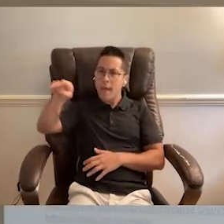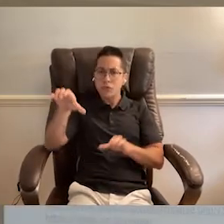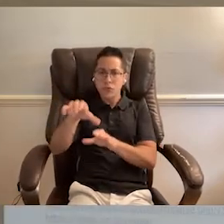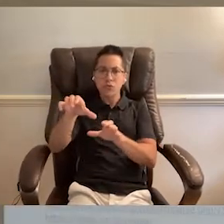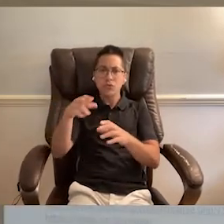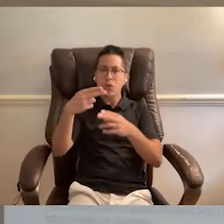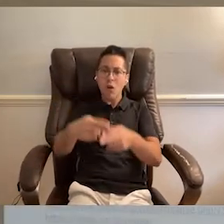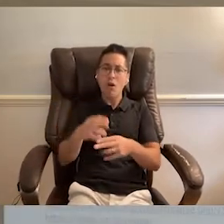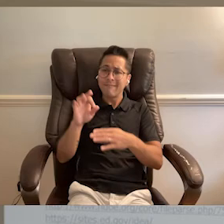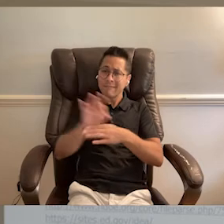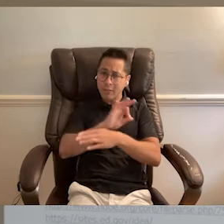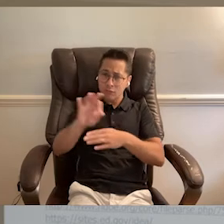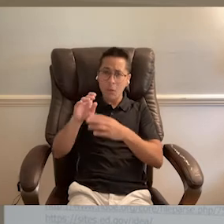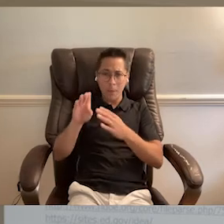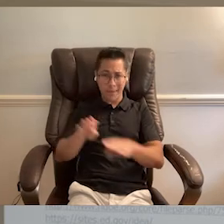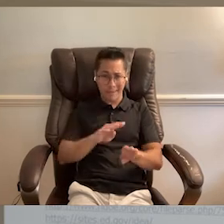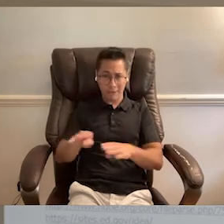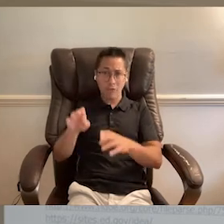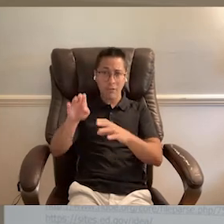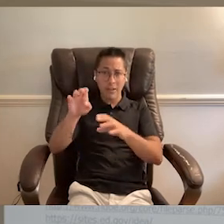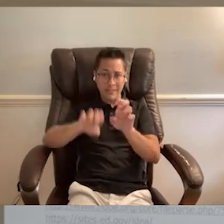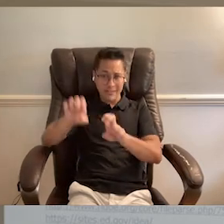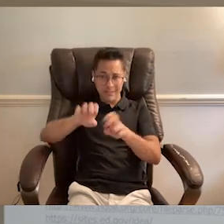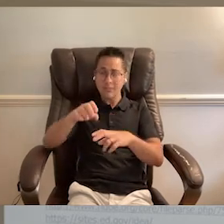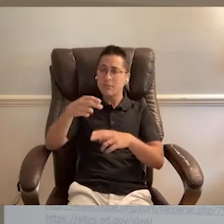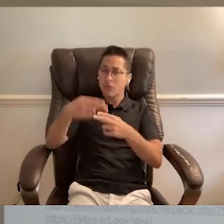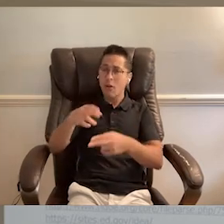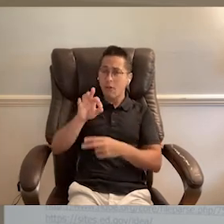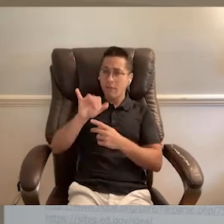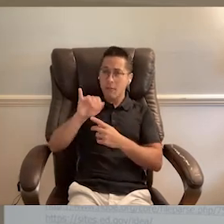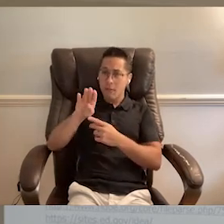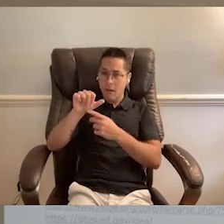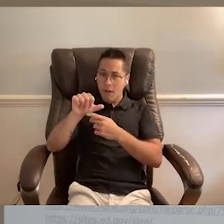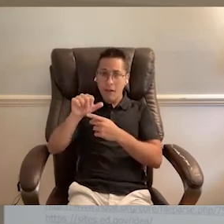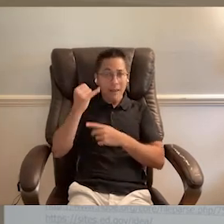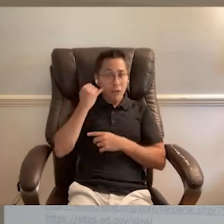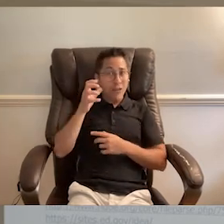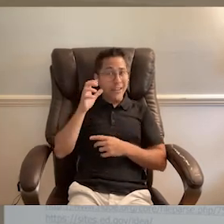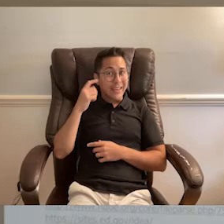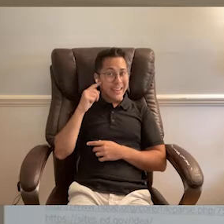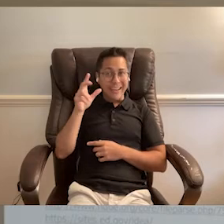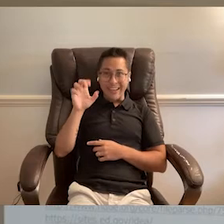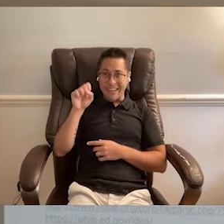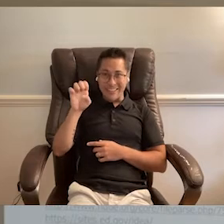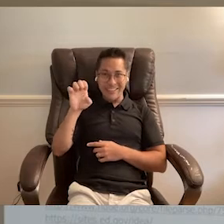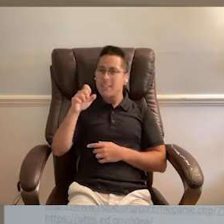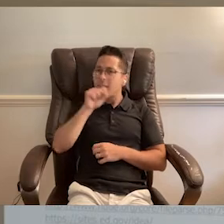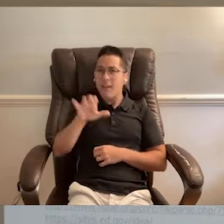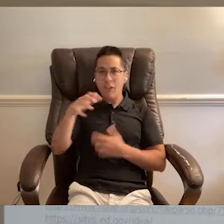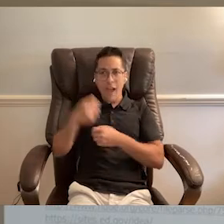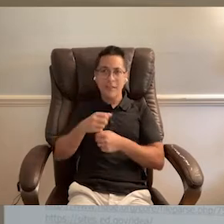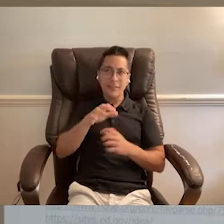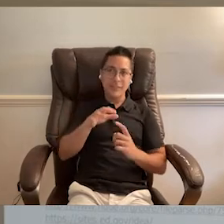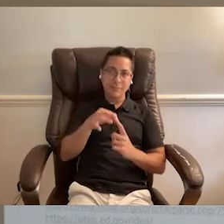behavior assessment, which is called a FIBA. If you hear, ESC loves their acronyms, right? Special education. So